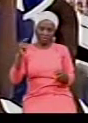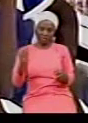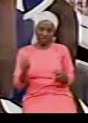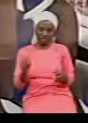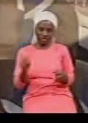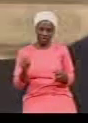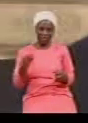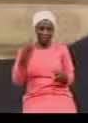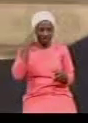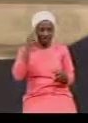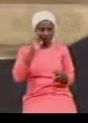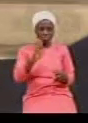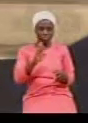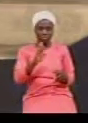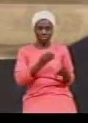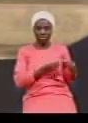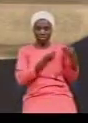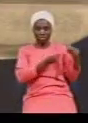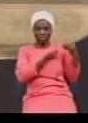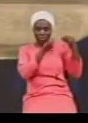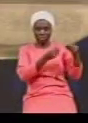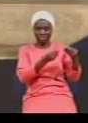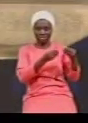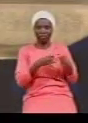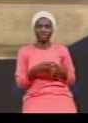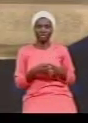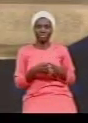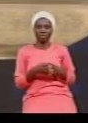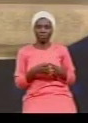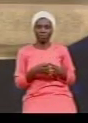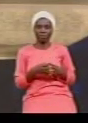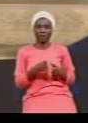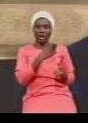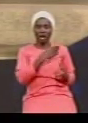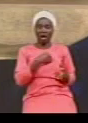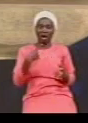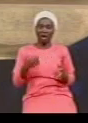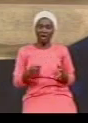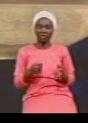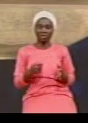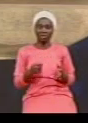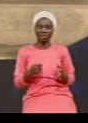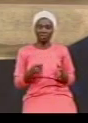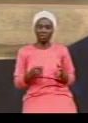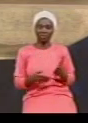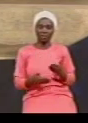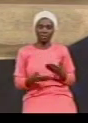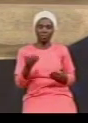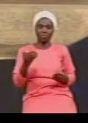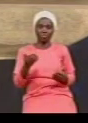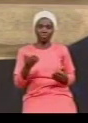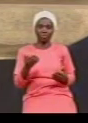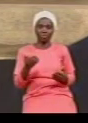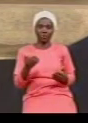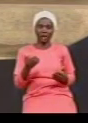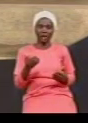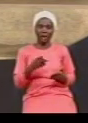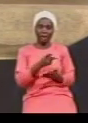heathen for thine inheritance, and the uttermost part of the